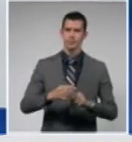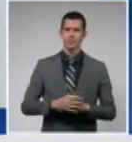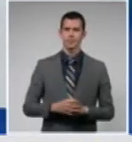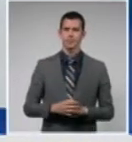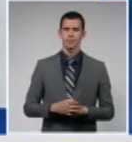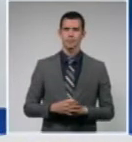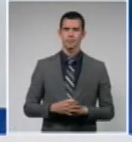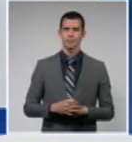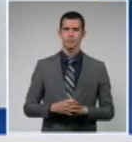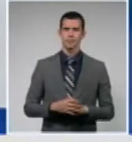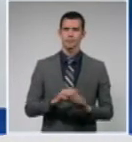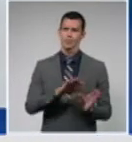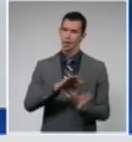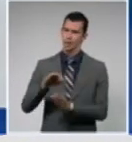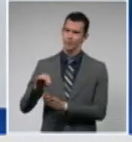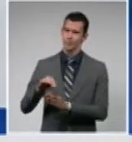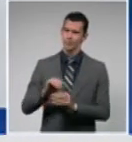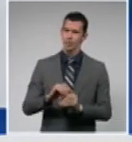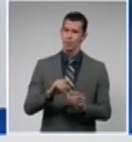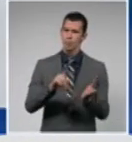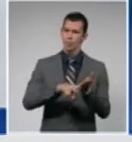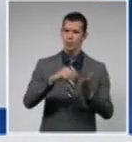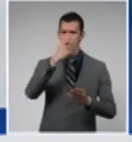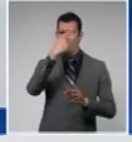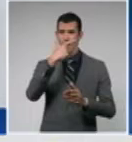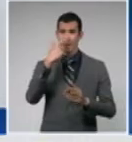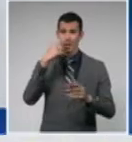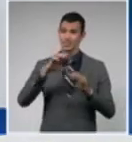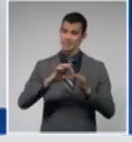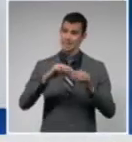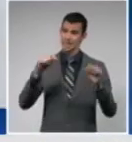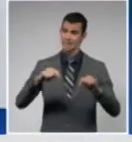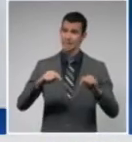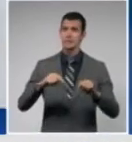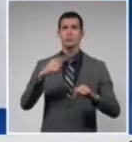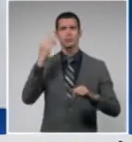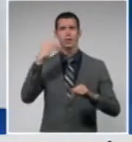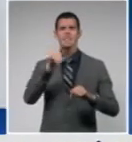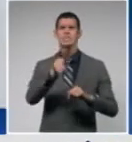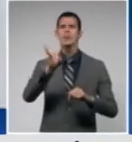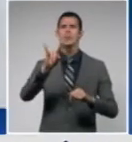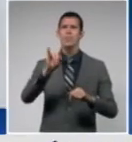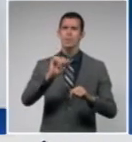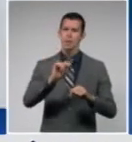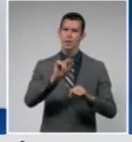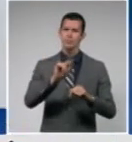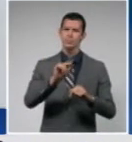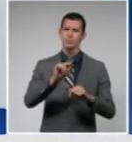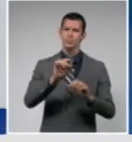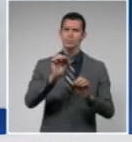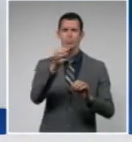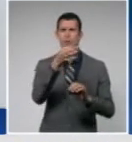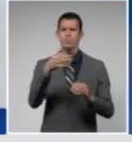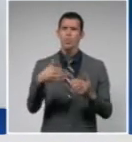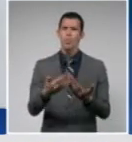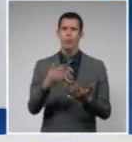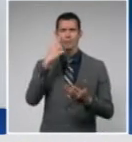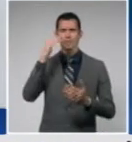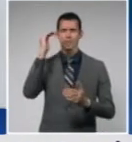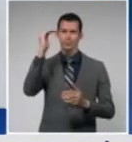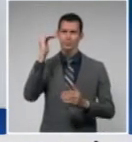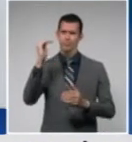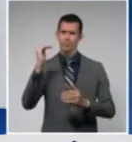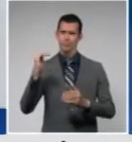to the municipalities of Ciego de Ávila with 8, Morón with 6, Baragua